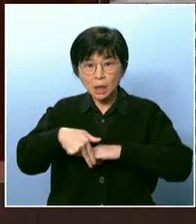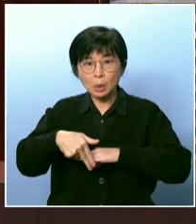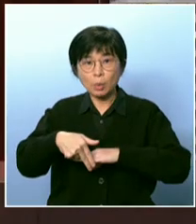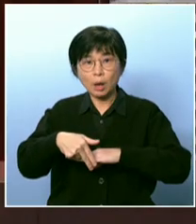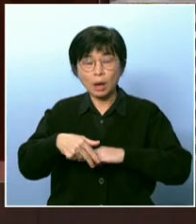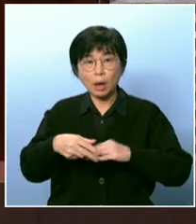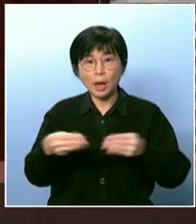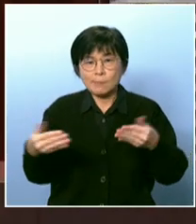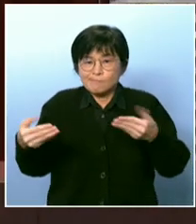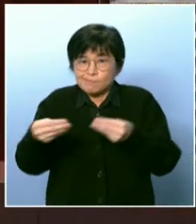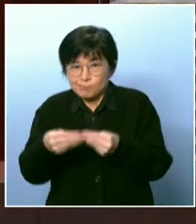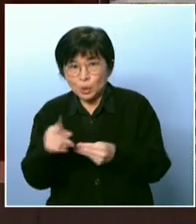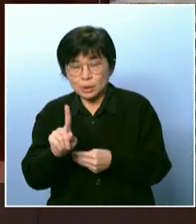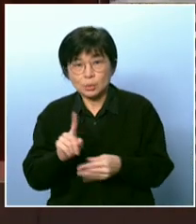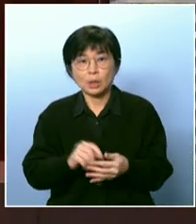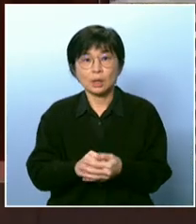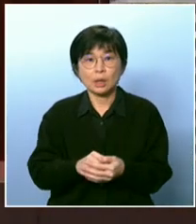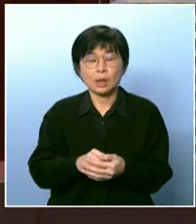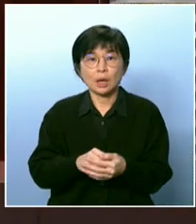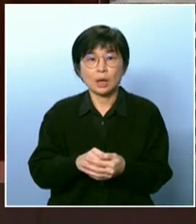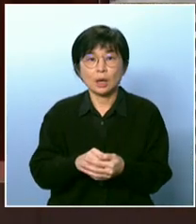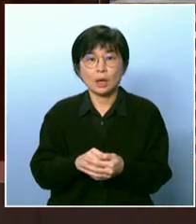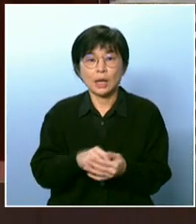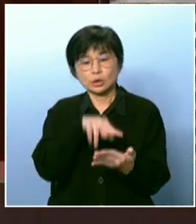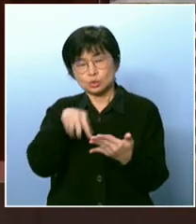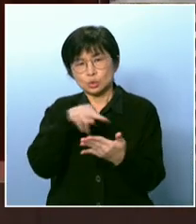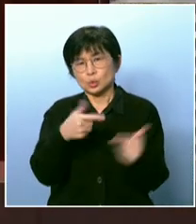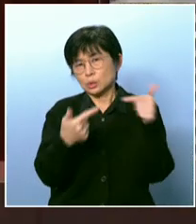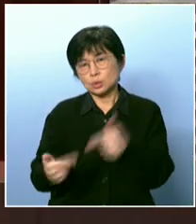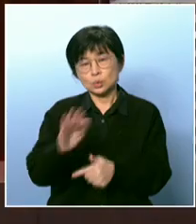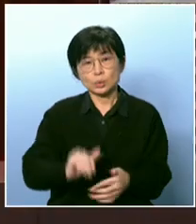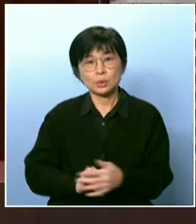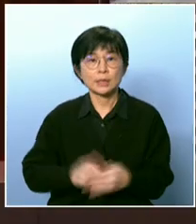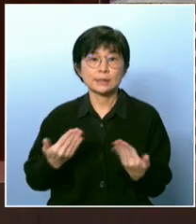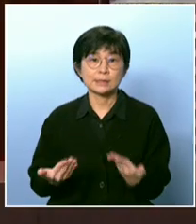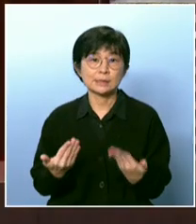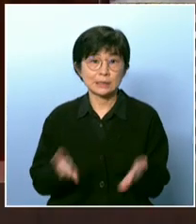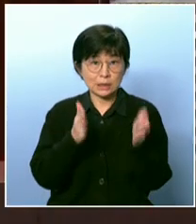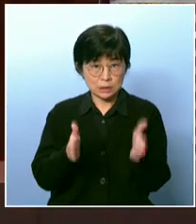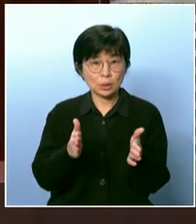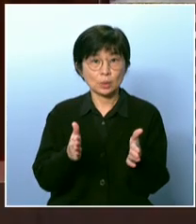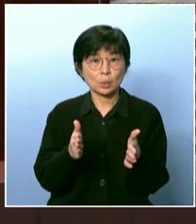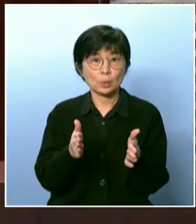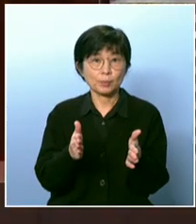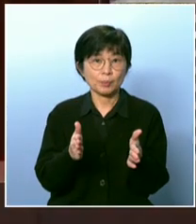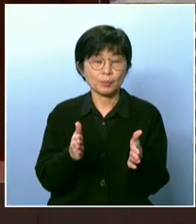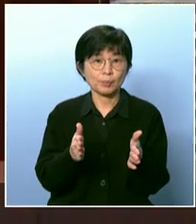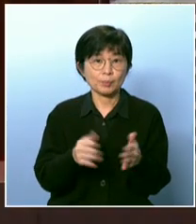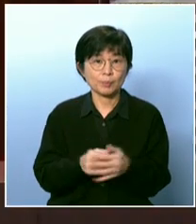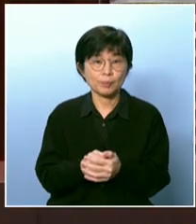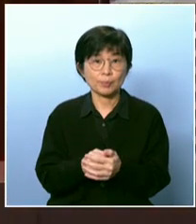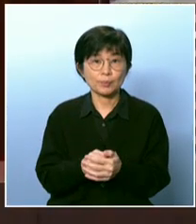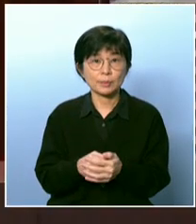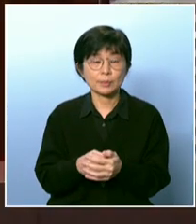But for the operation mode, we are reviewing whether we can have a more complementary approach alongside